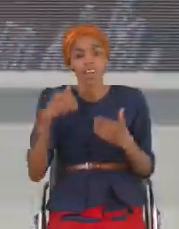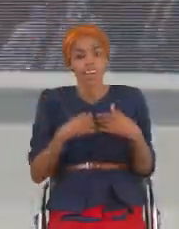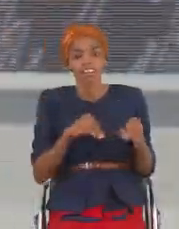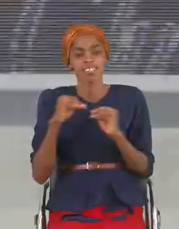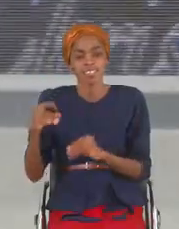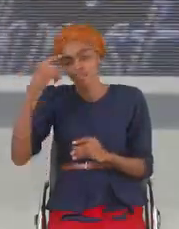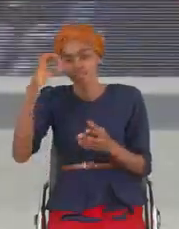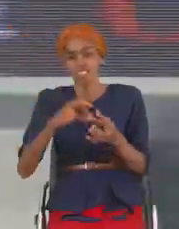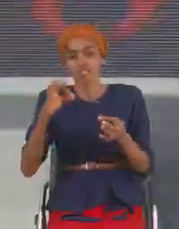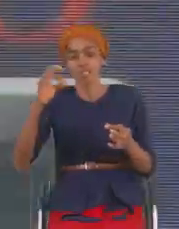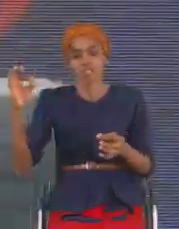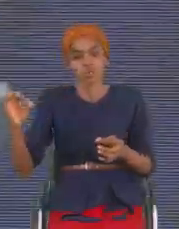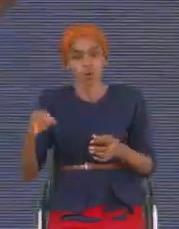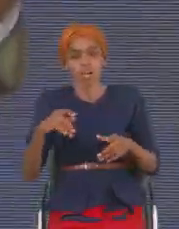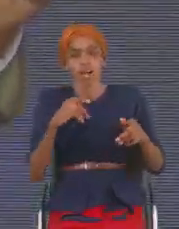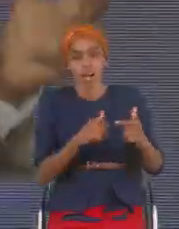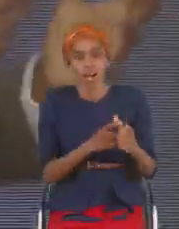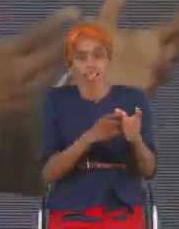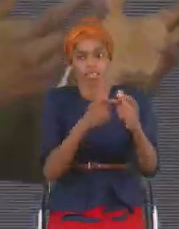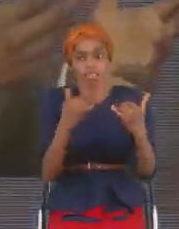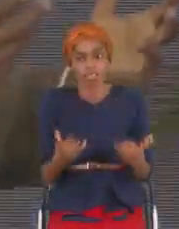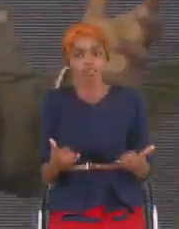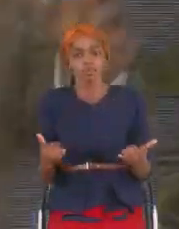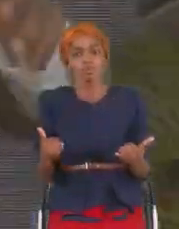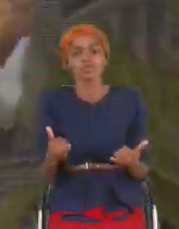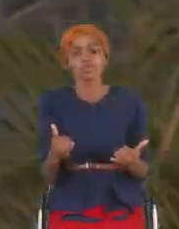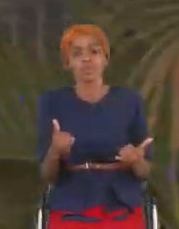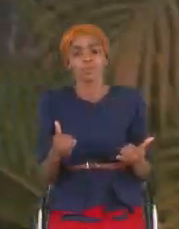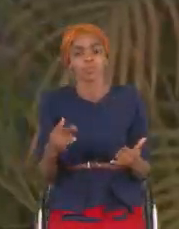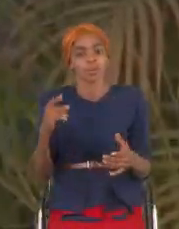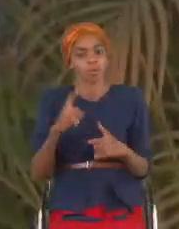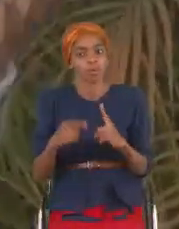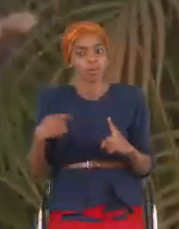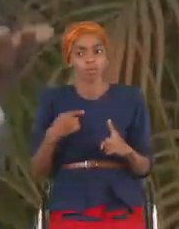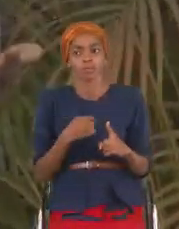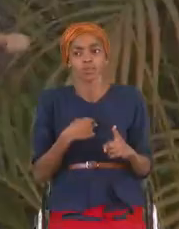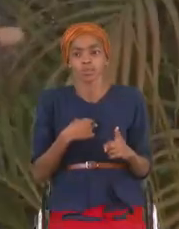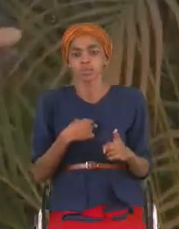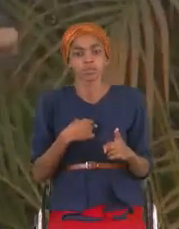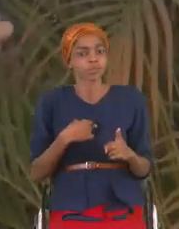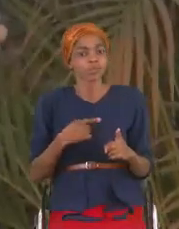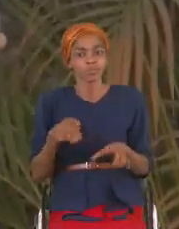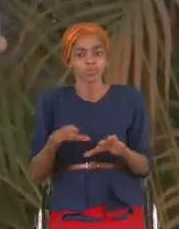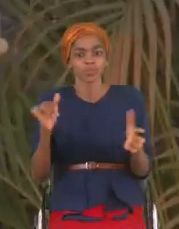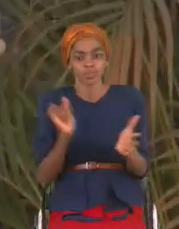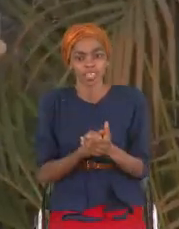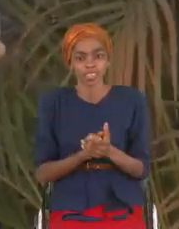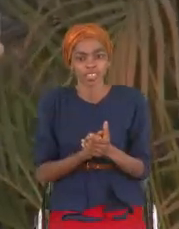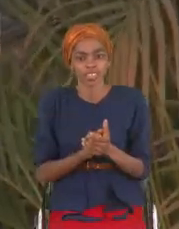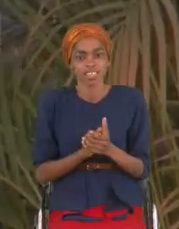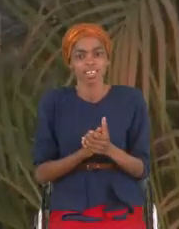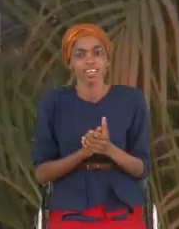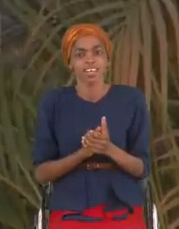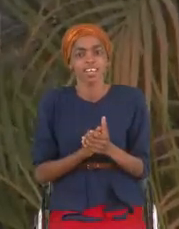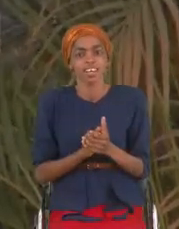then when we do that lawfully, we don't carry on ministry just by what we